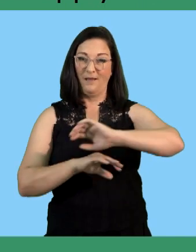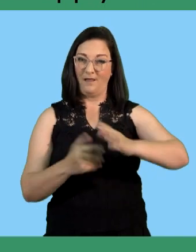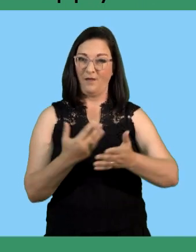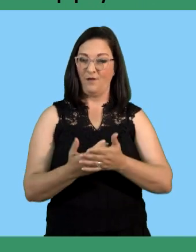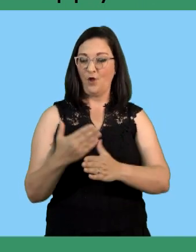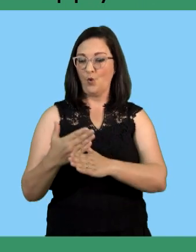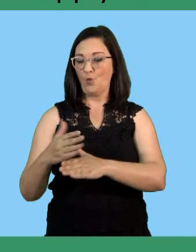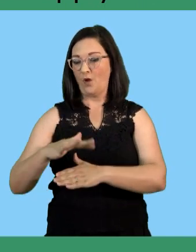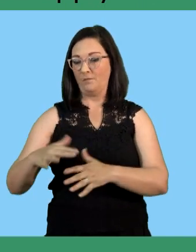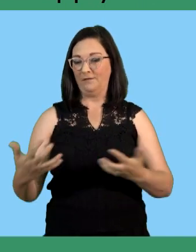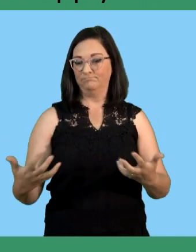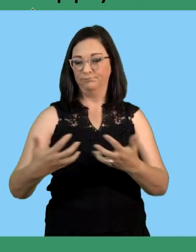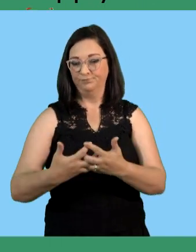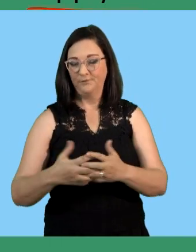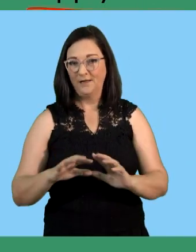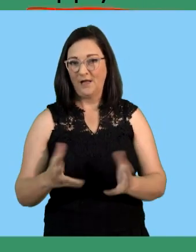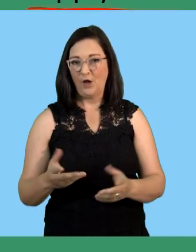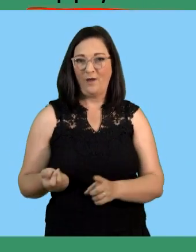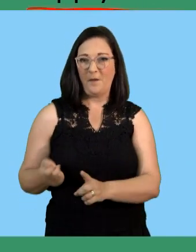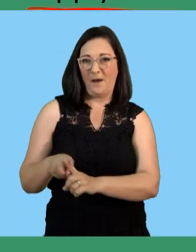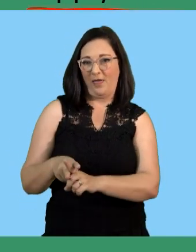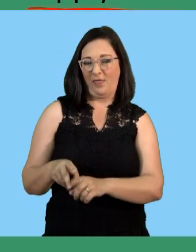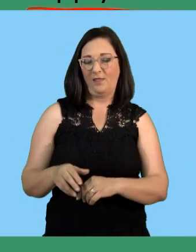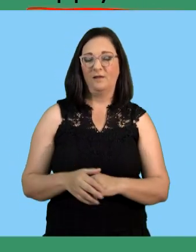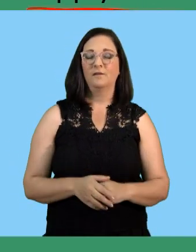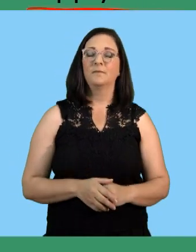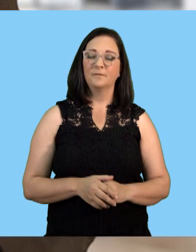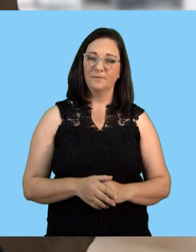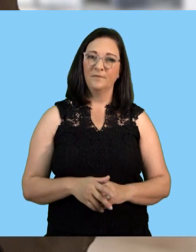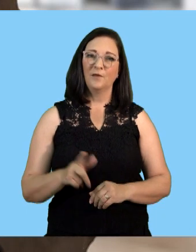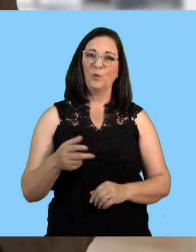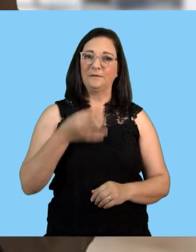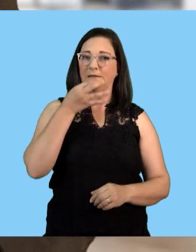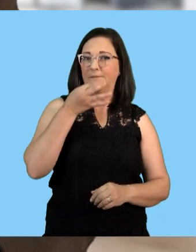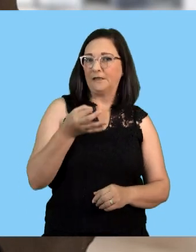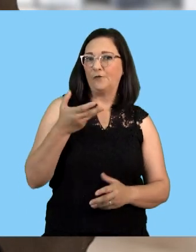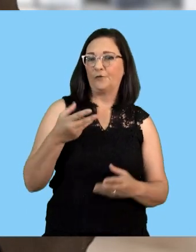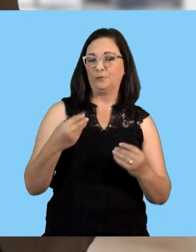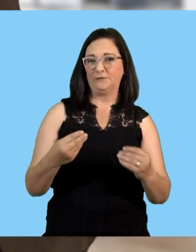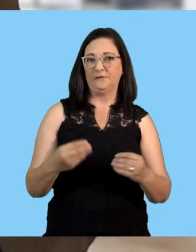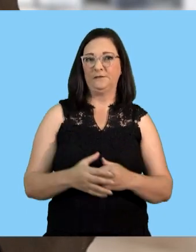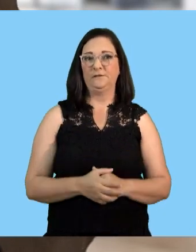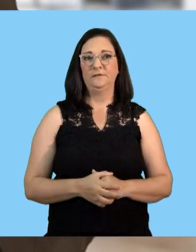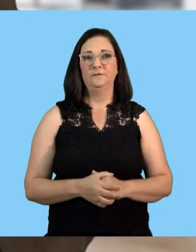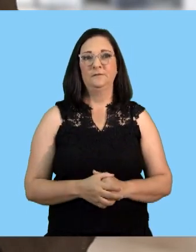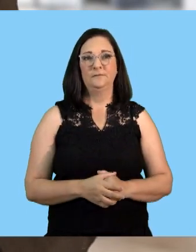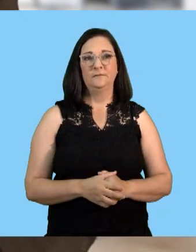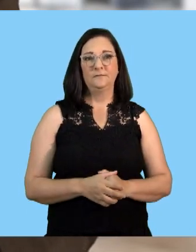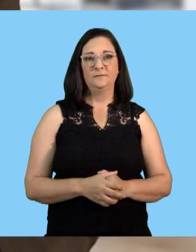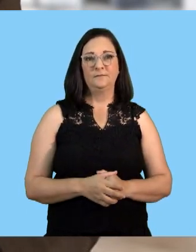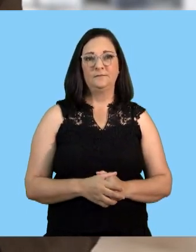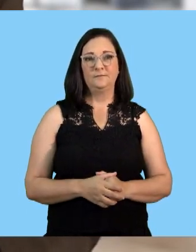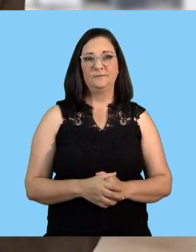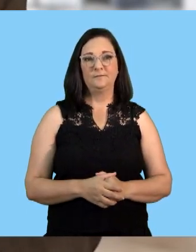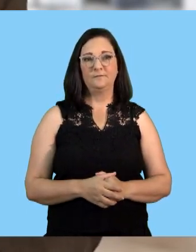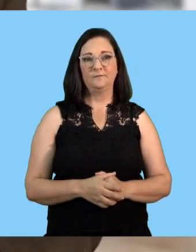the workplace. So you should know the application. So to apply, it means the application, what the business should do or how can the business